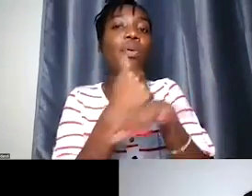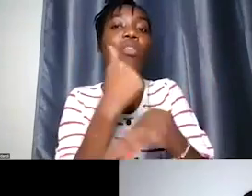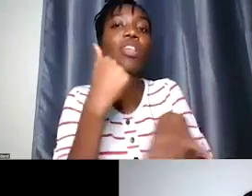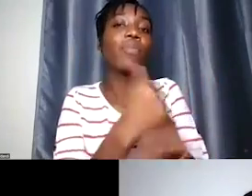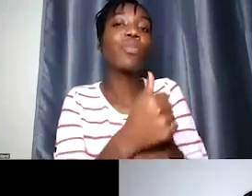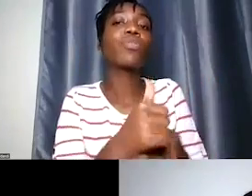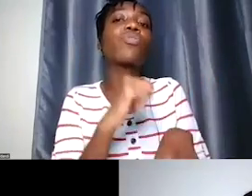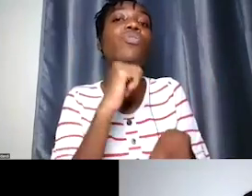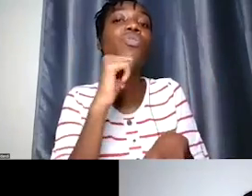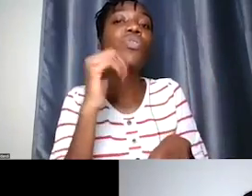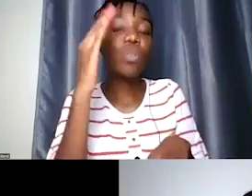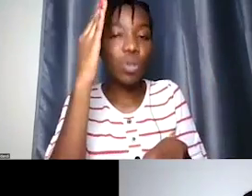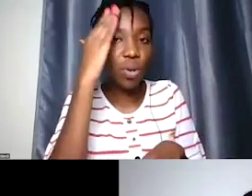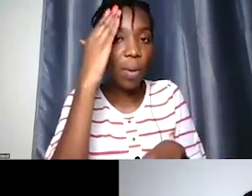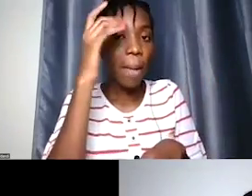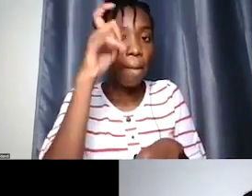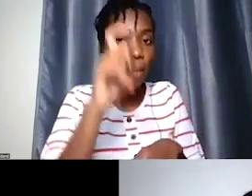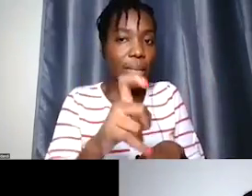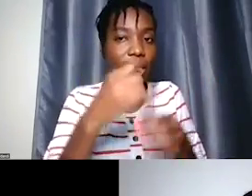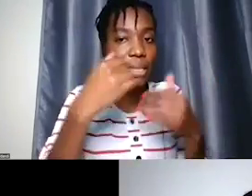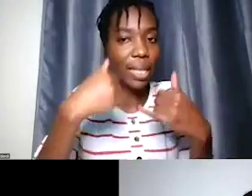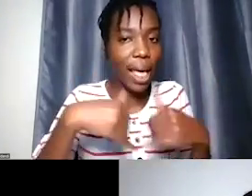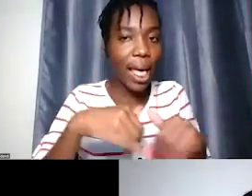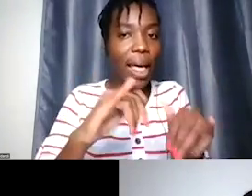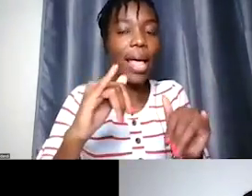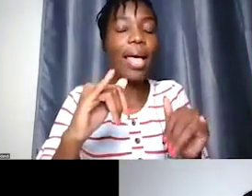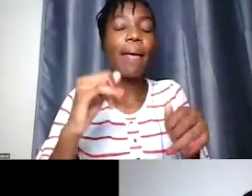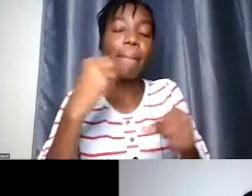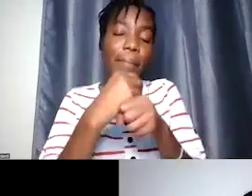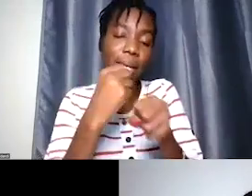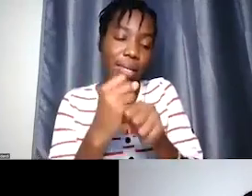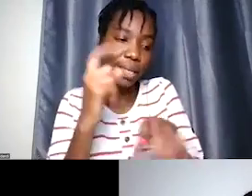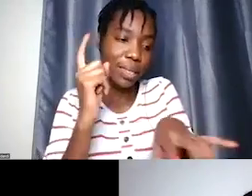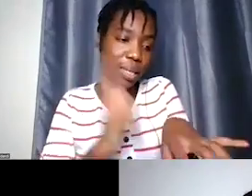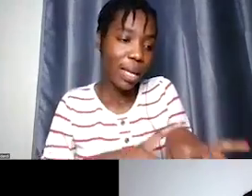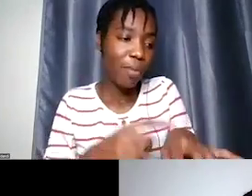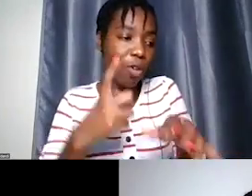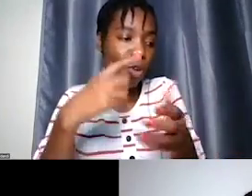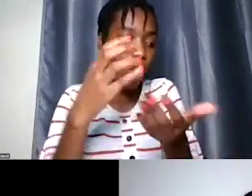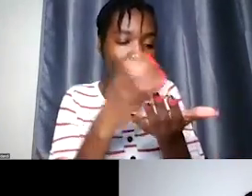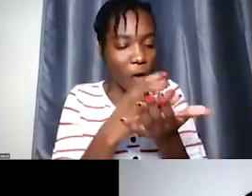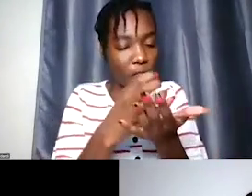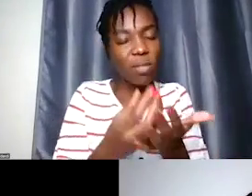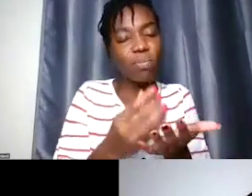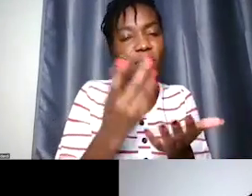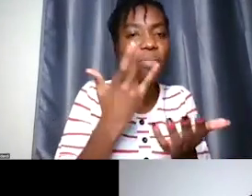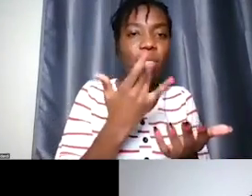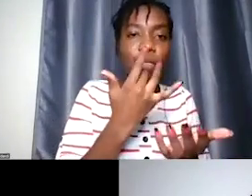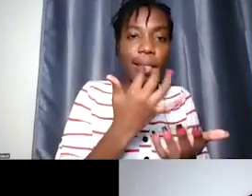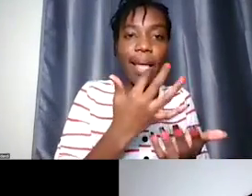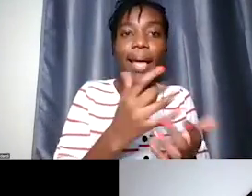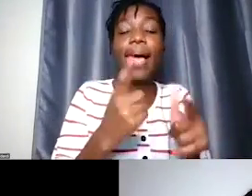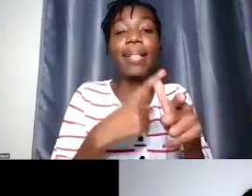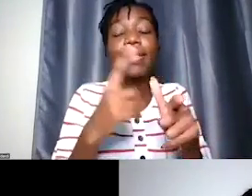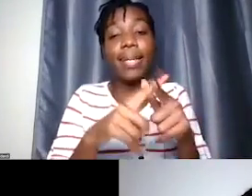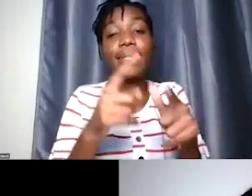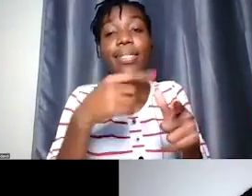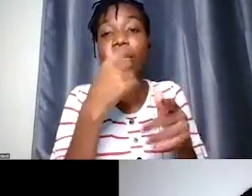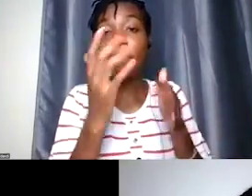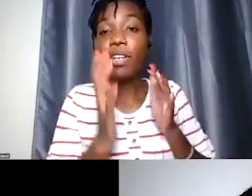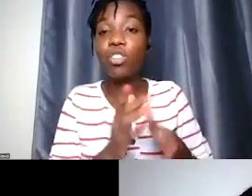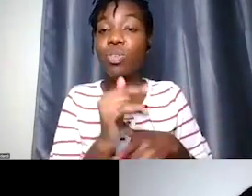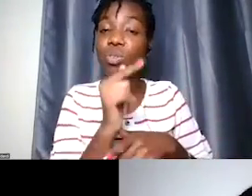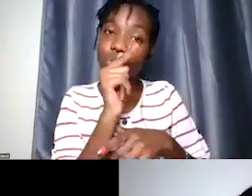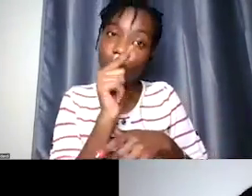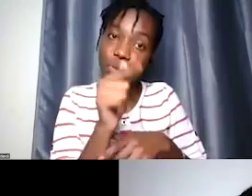try to create a time you could go for a coffee or a meal somewhere, and then you talk to the person and say, you know what, your actions